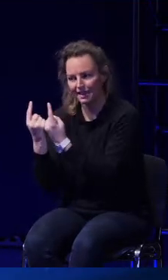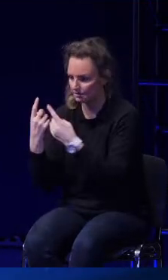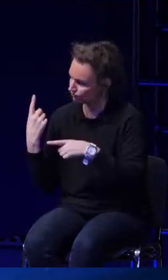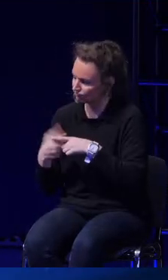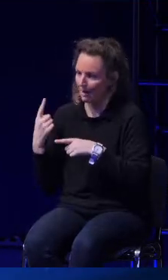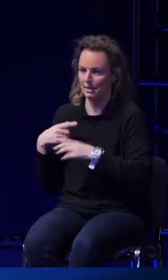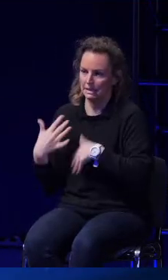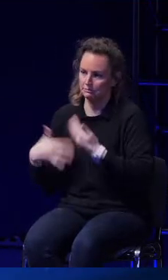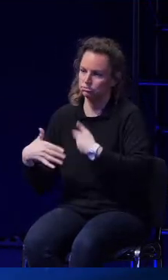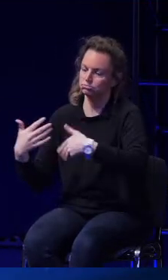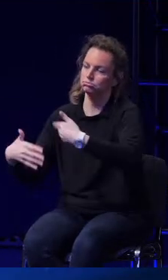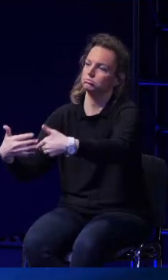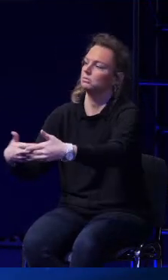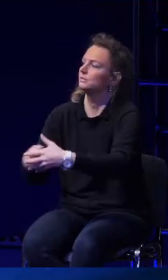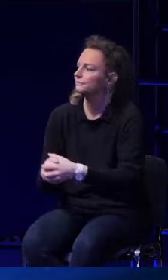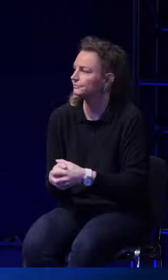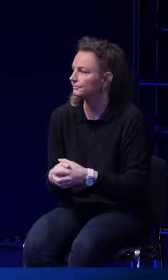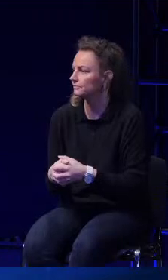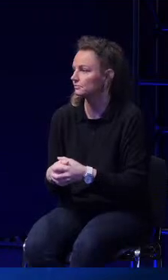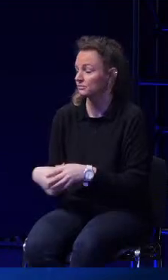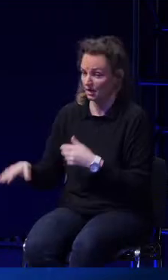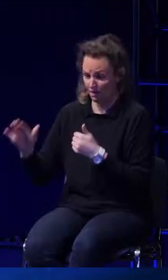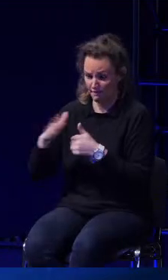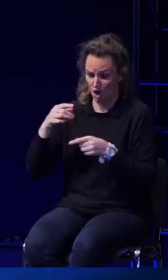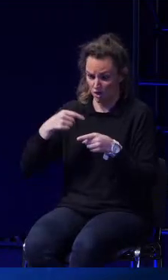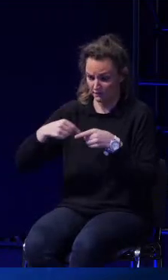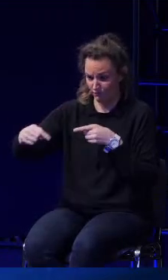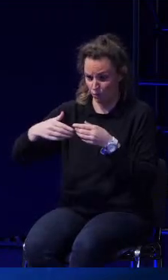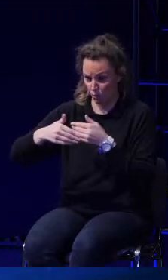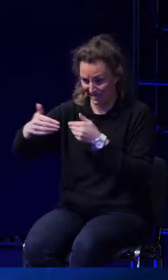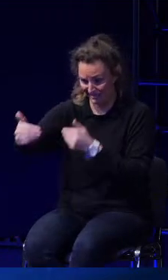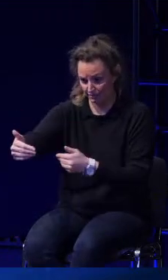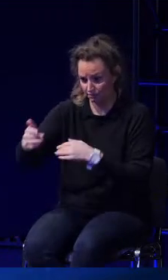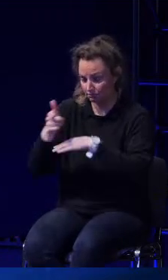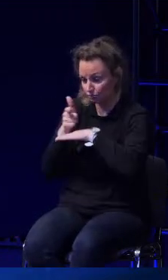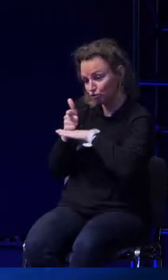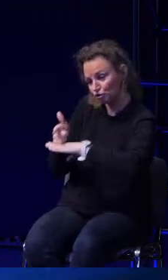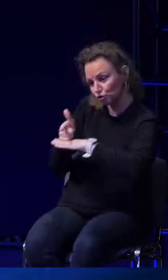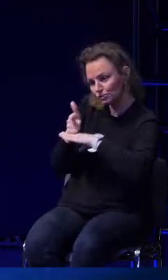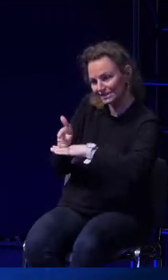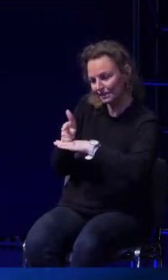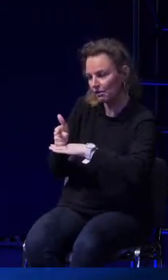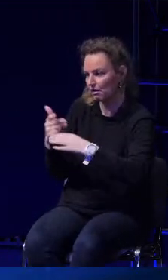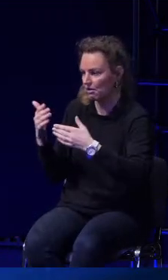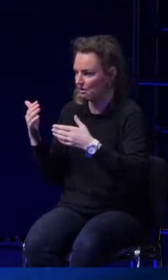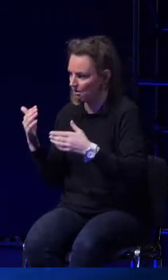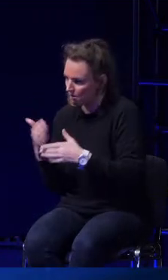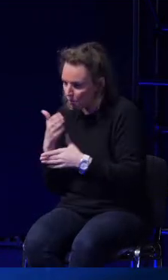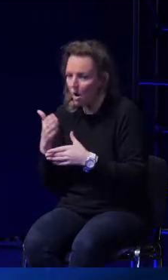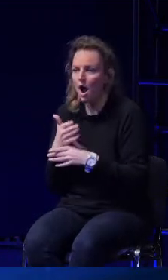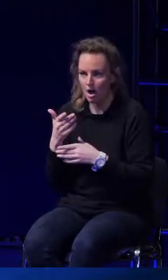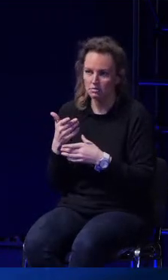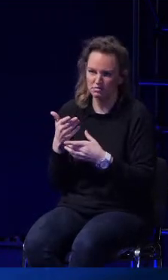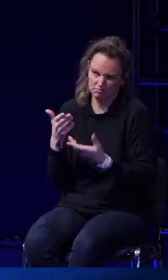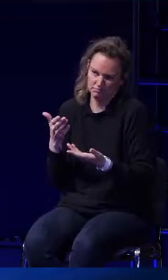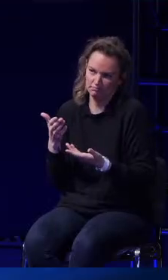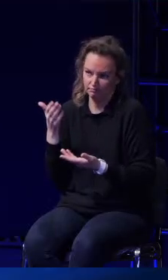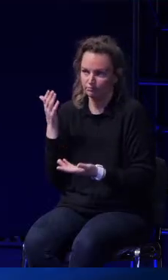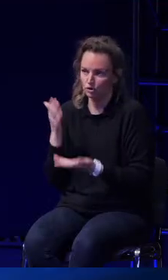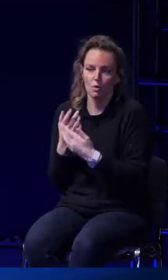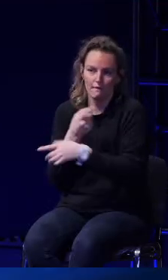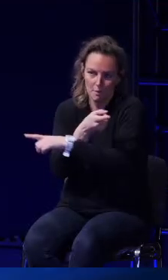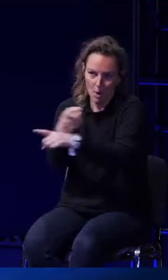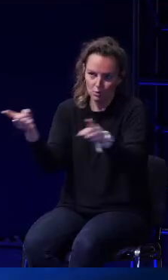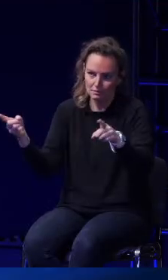of, our first few weeks of shooting kind of works as a prep, as I'm sure it does for most of you.